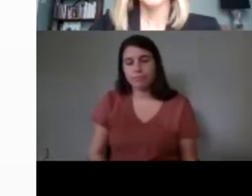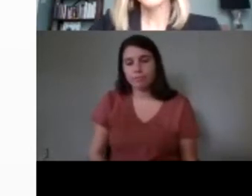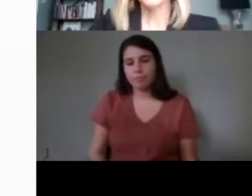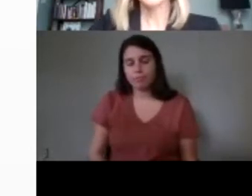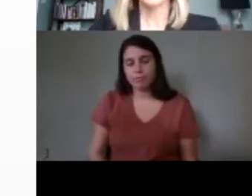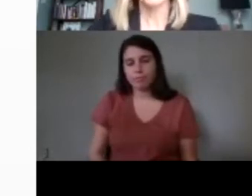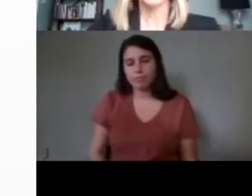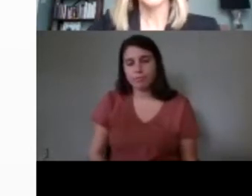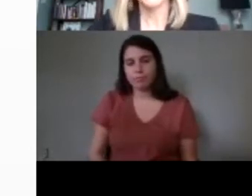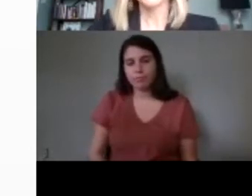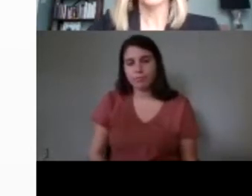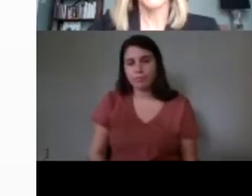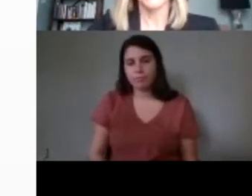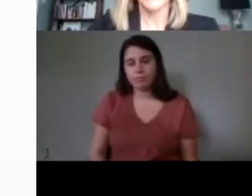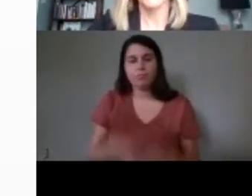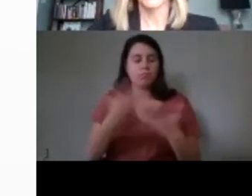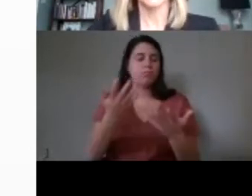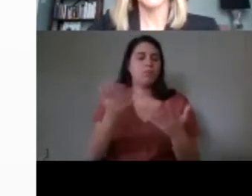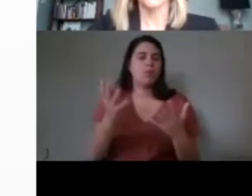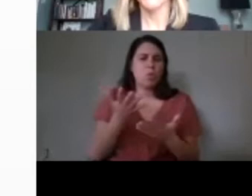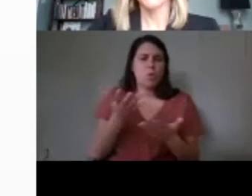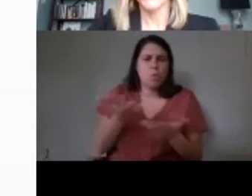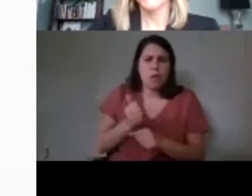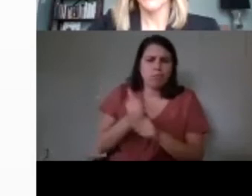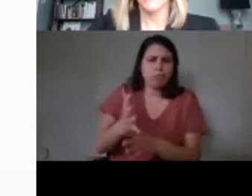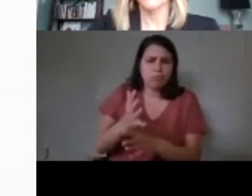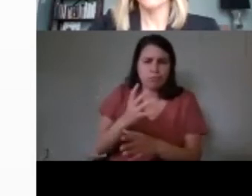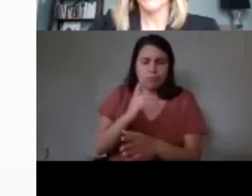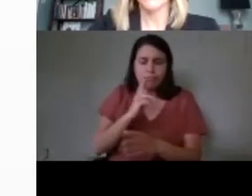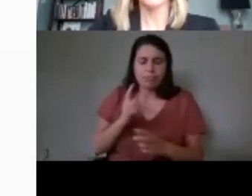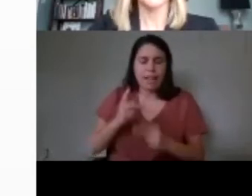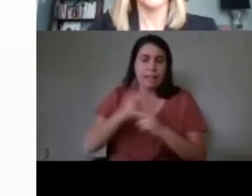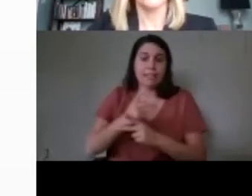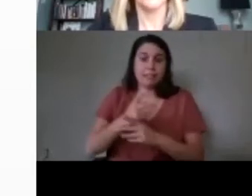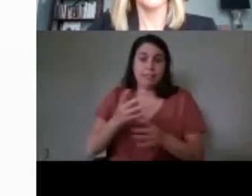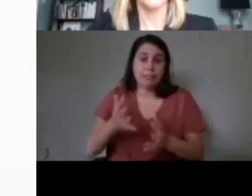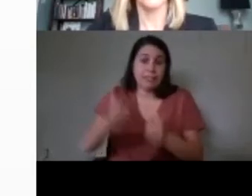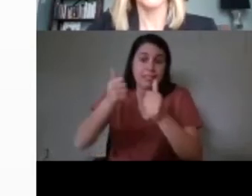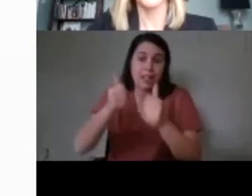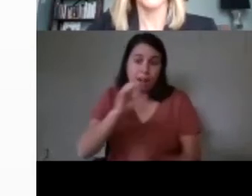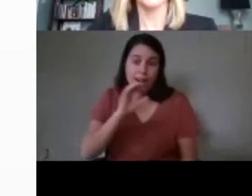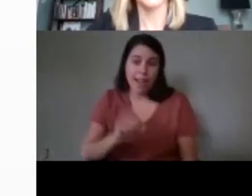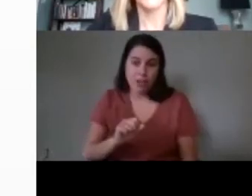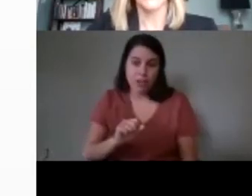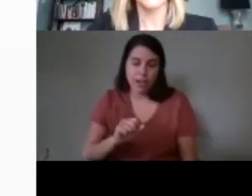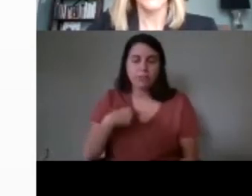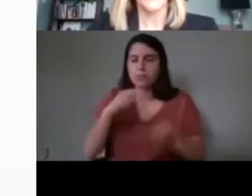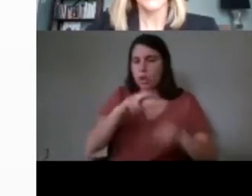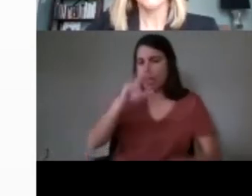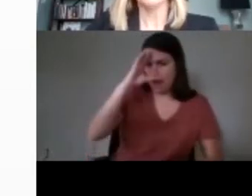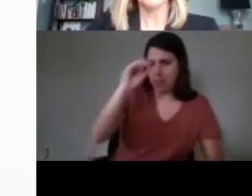In terms of contributors to accelerated aging, so I'm just focusing on the males here in Aging